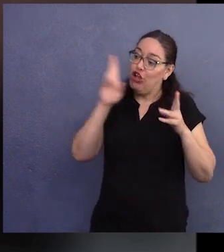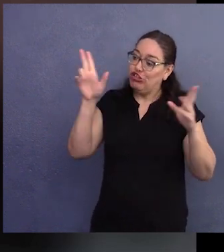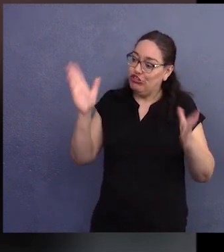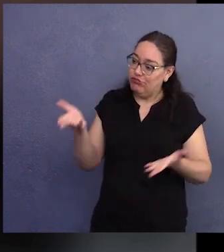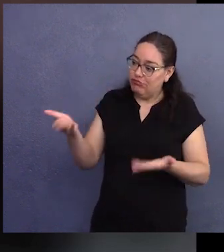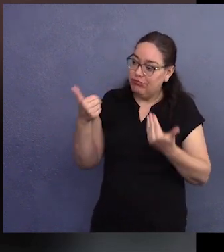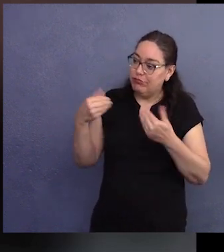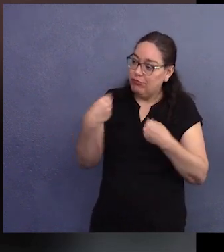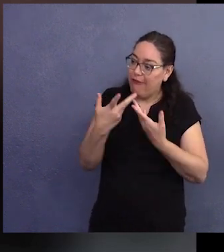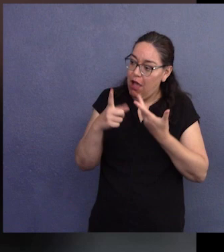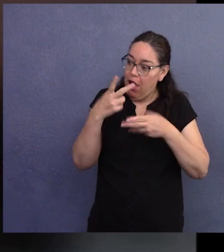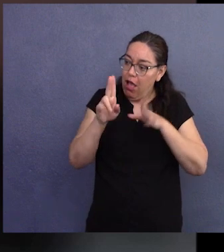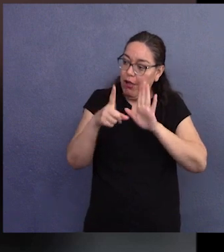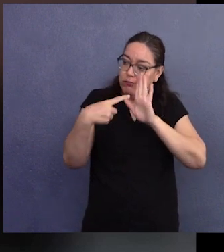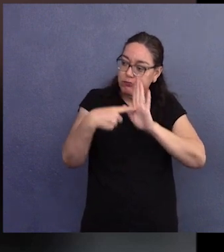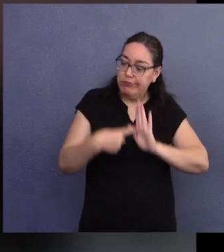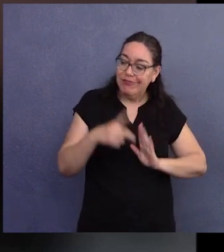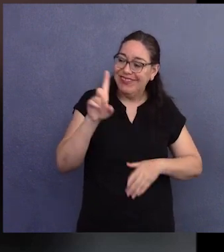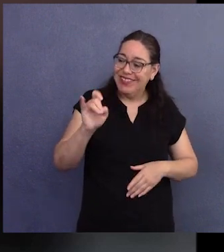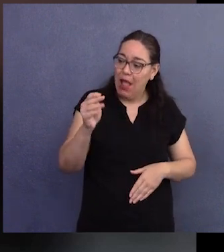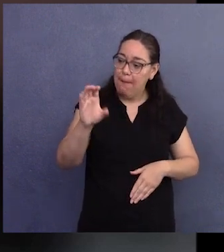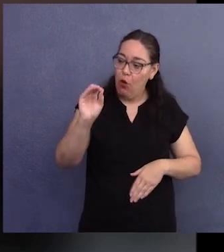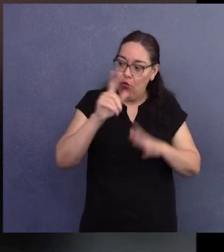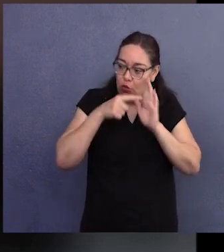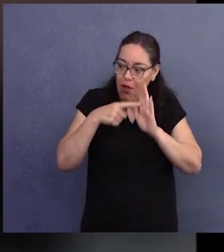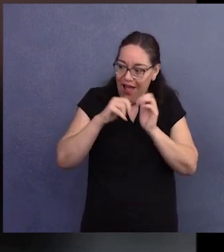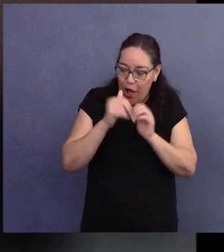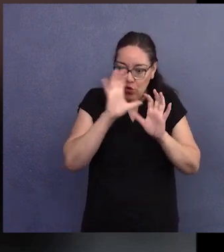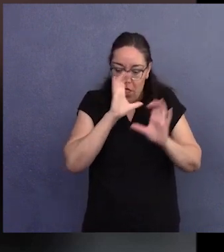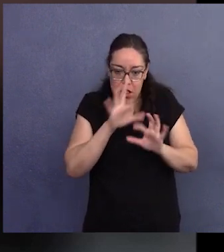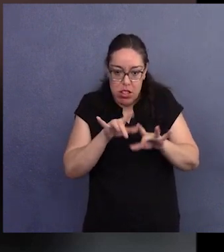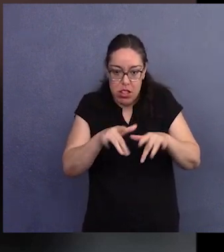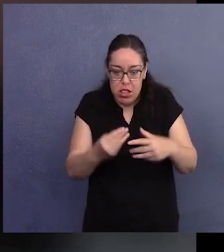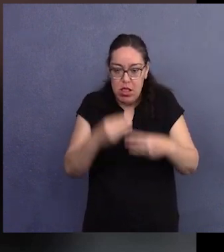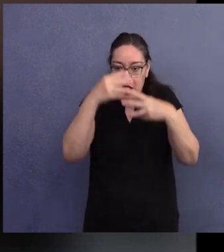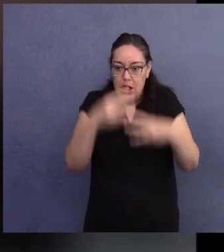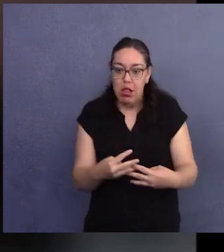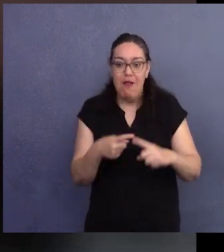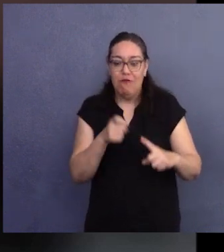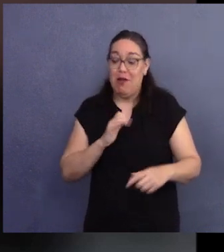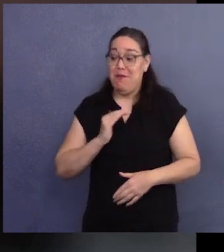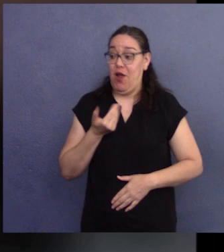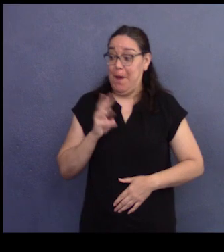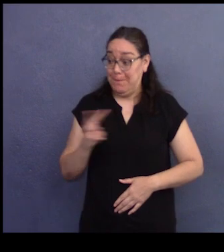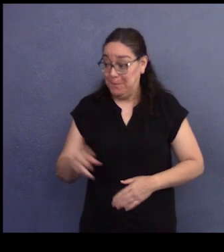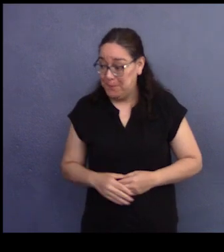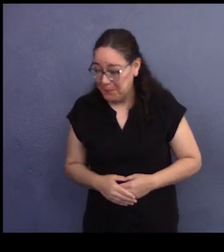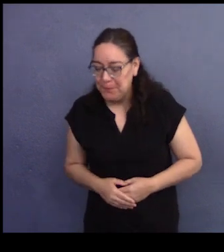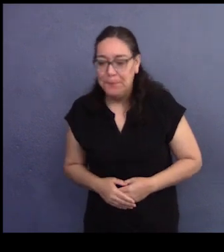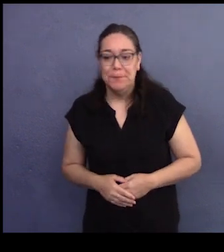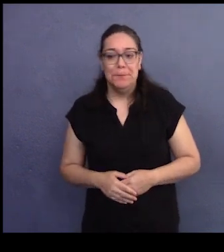provide a little demo and how you get to the guidelines from our website?